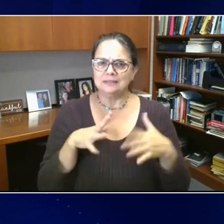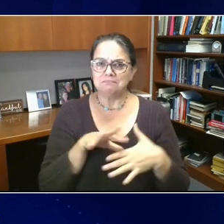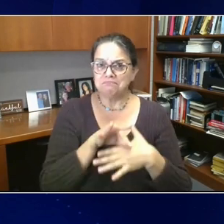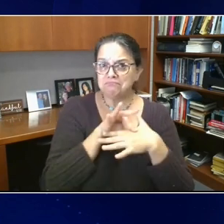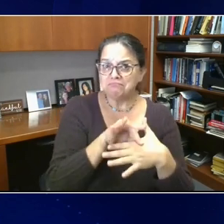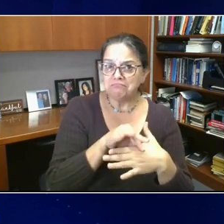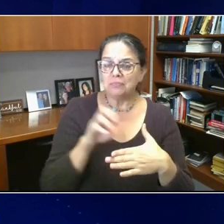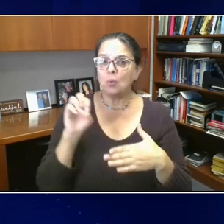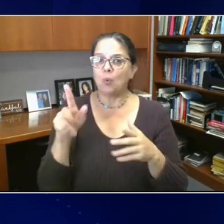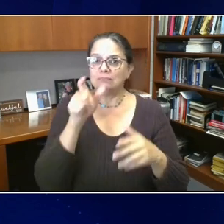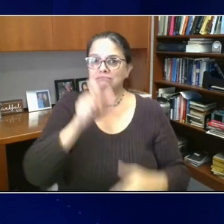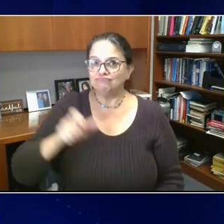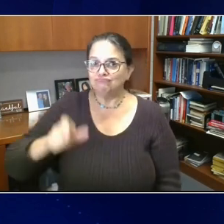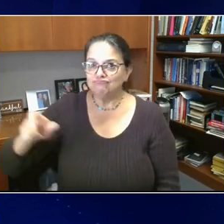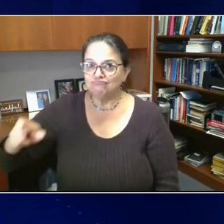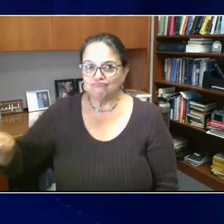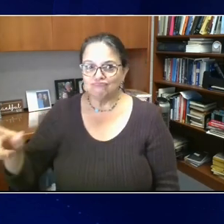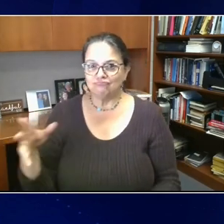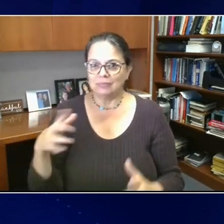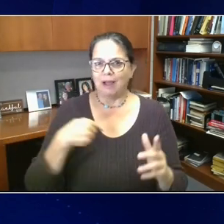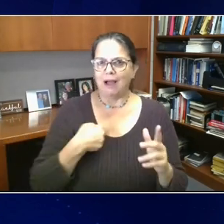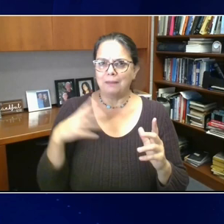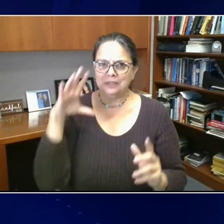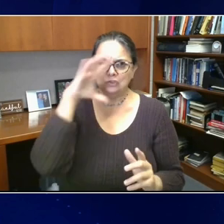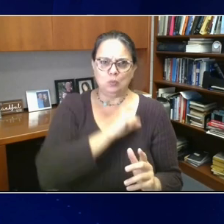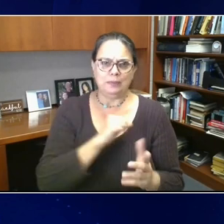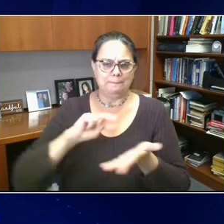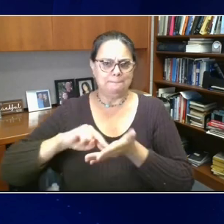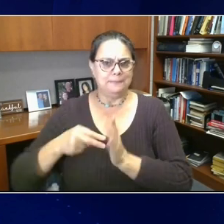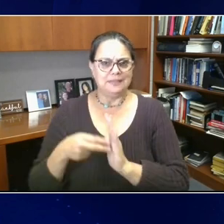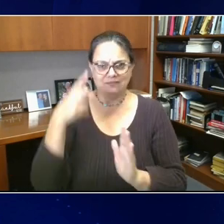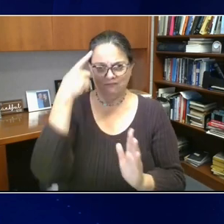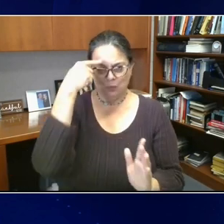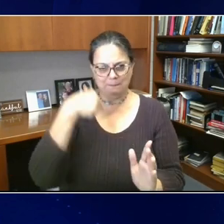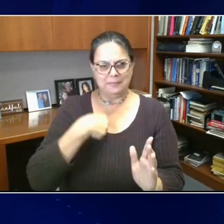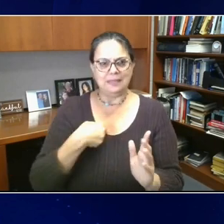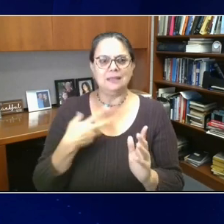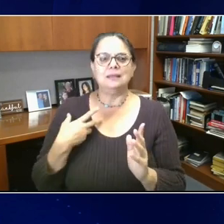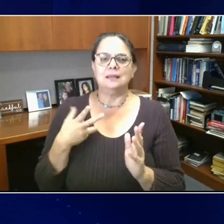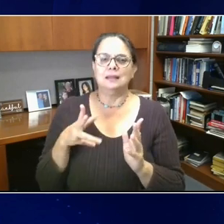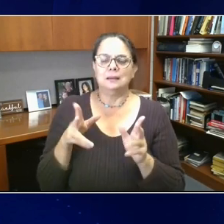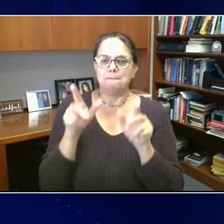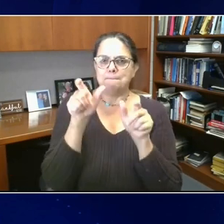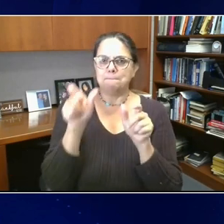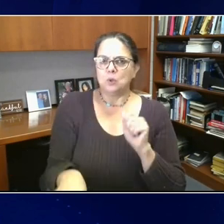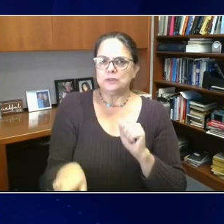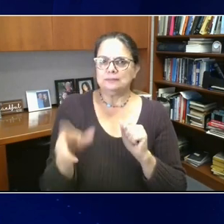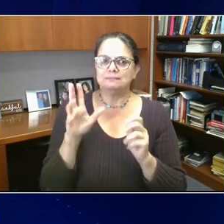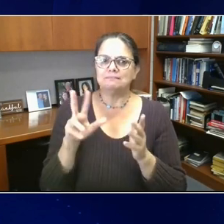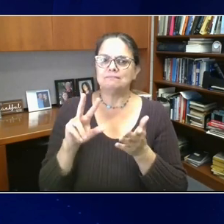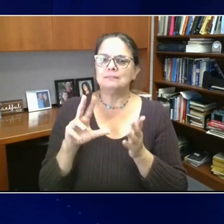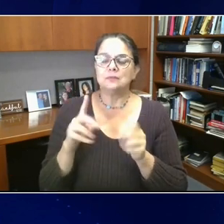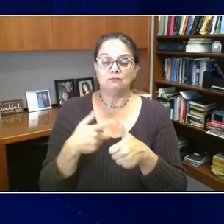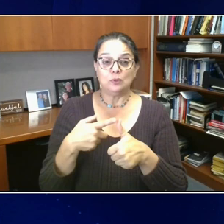Subject has two meanings, content and person. I am taking subject in this context to mean a